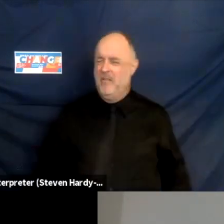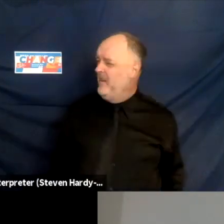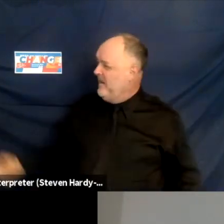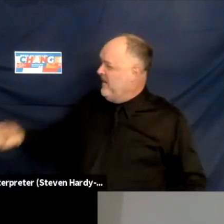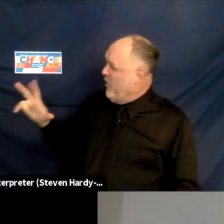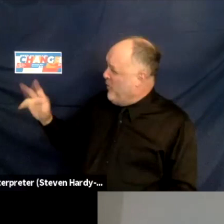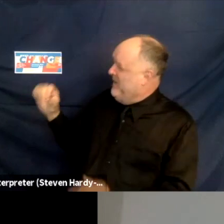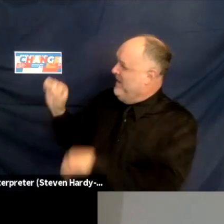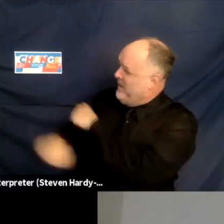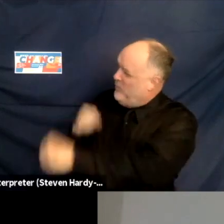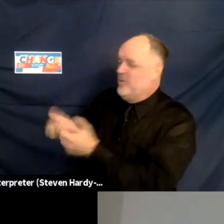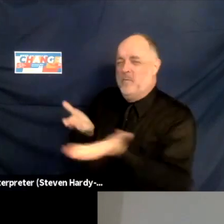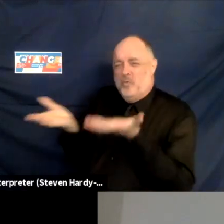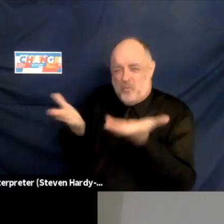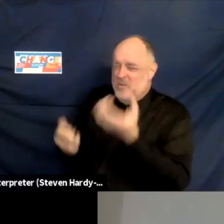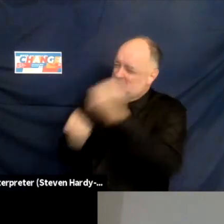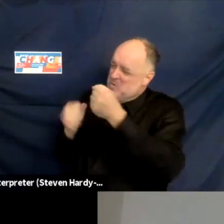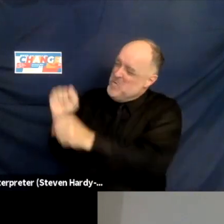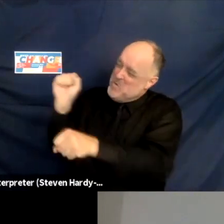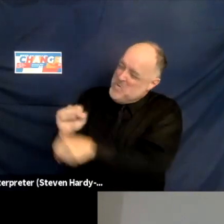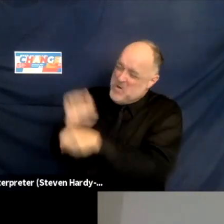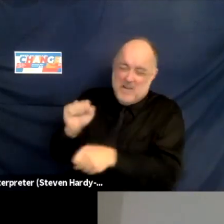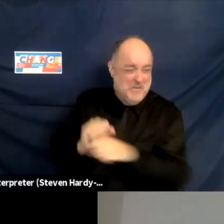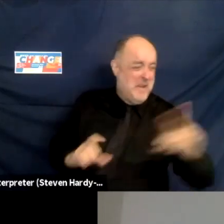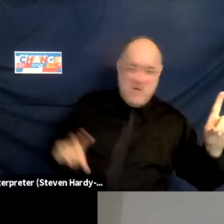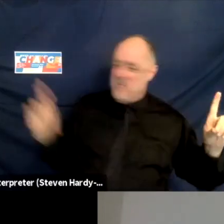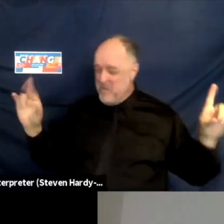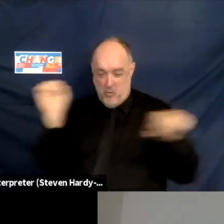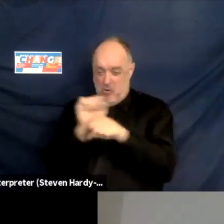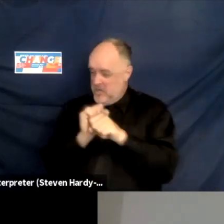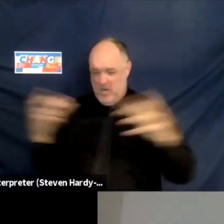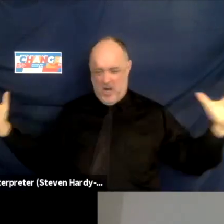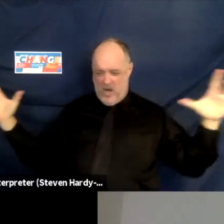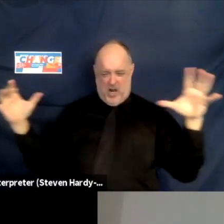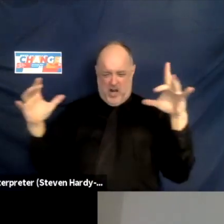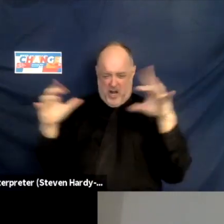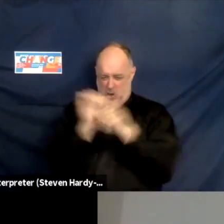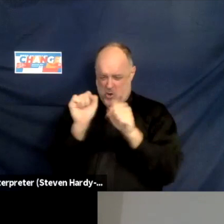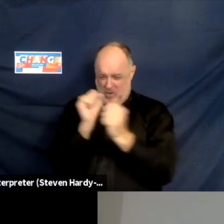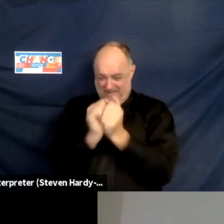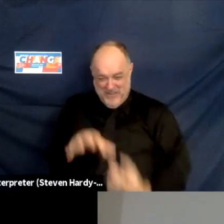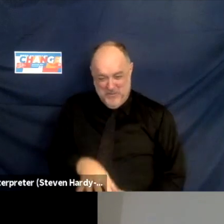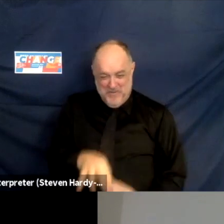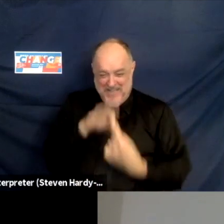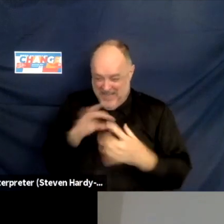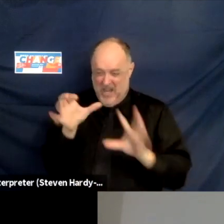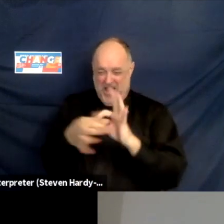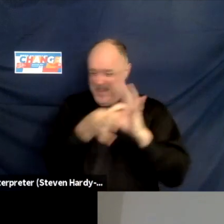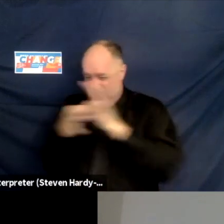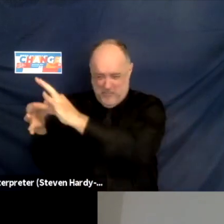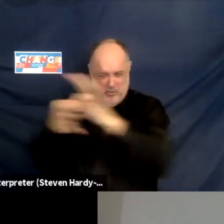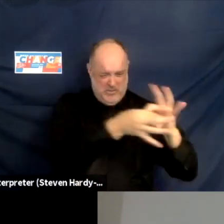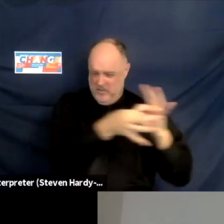His ability to work across party lines has earned him the reputation for consensus building that is unique in today's political climate. The Washington